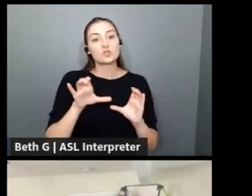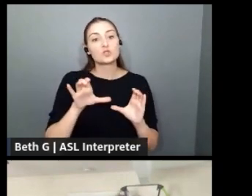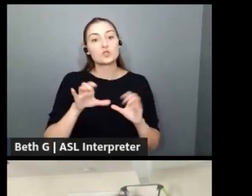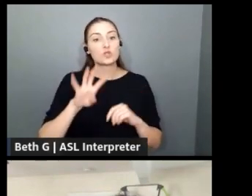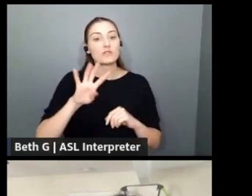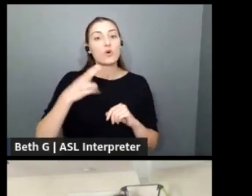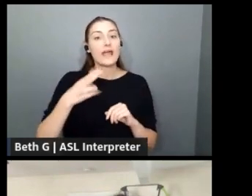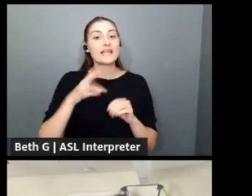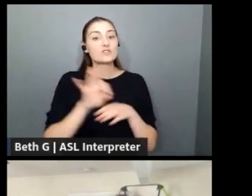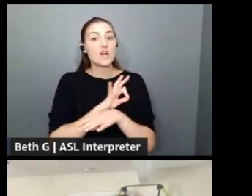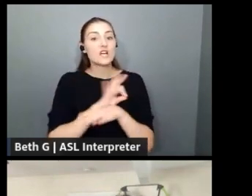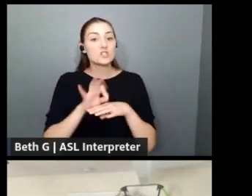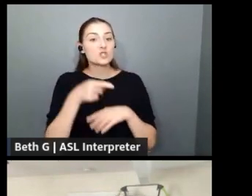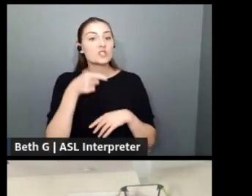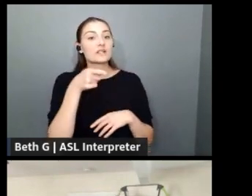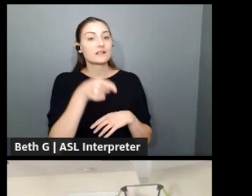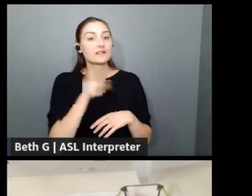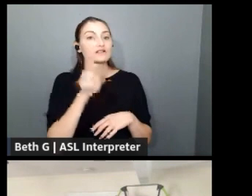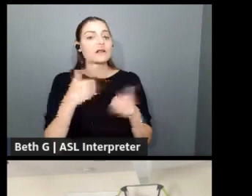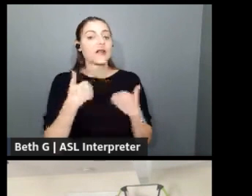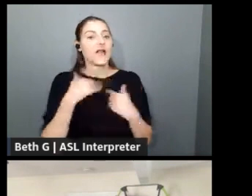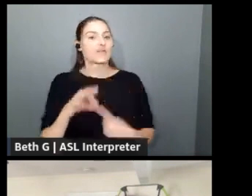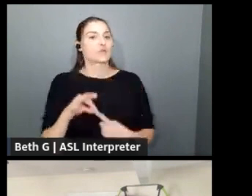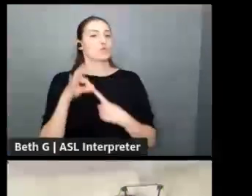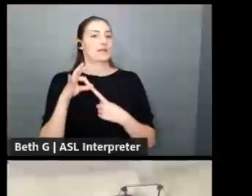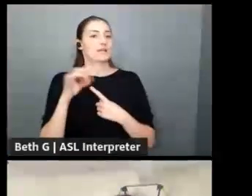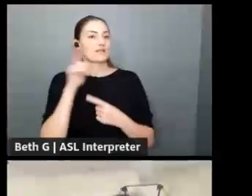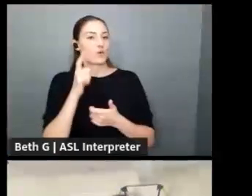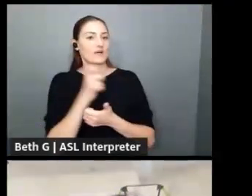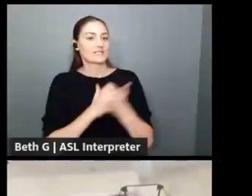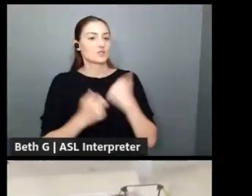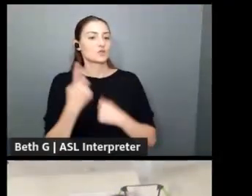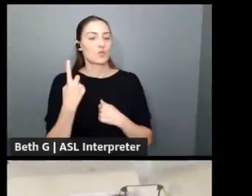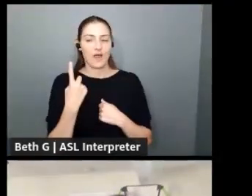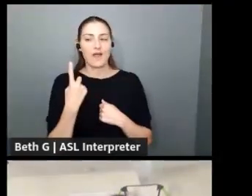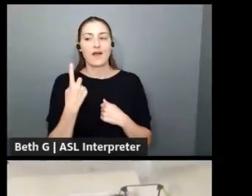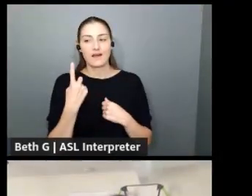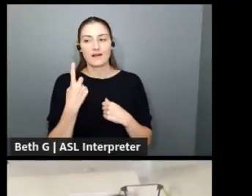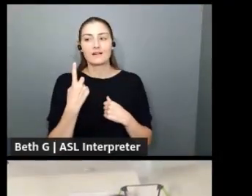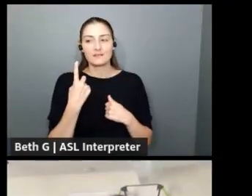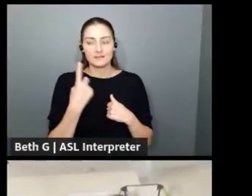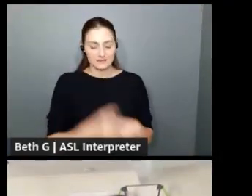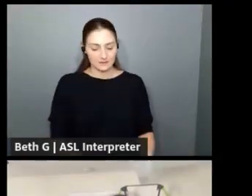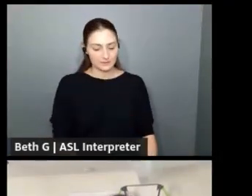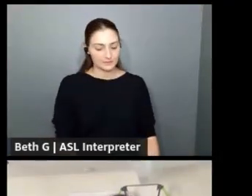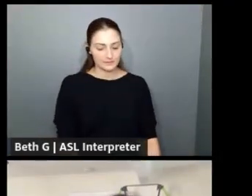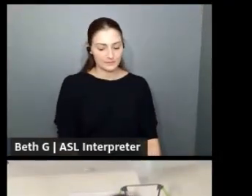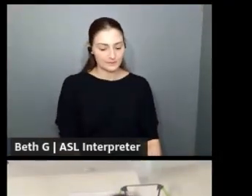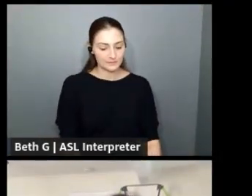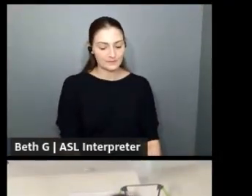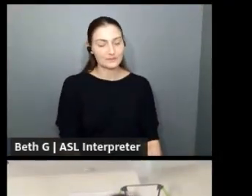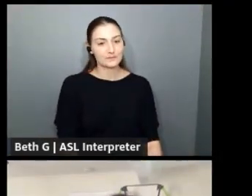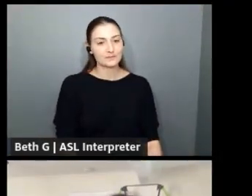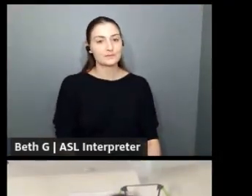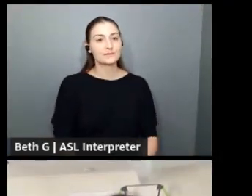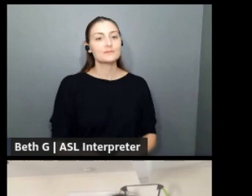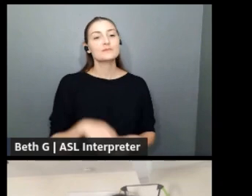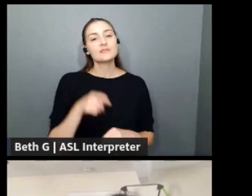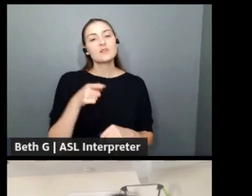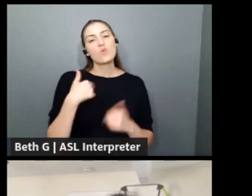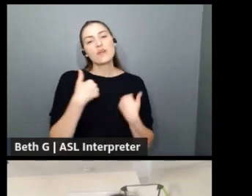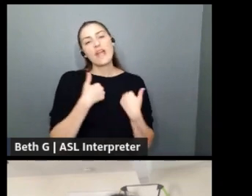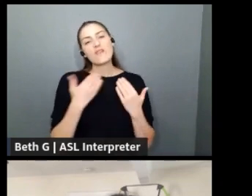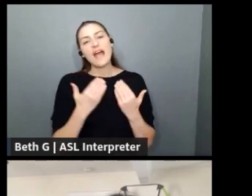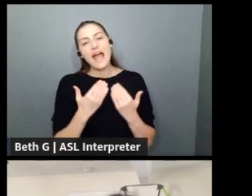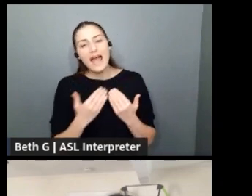you need to have like a unique loop name for each function. And that what it allows us to do is it allows us to have like advanced use cases like nested for